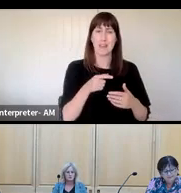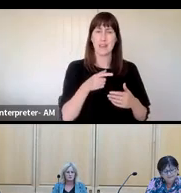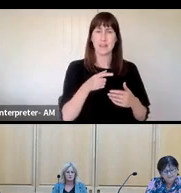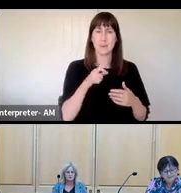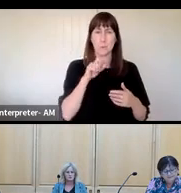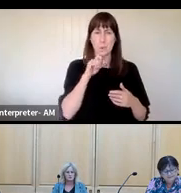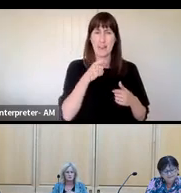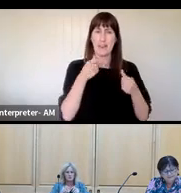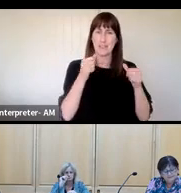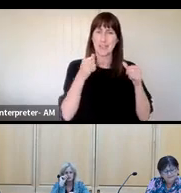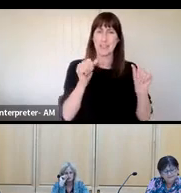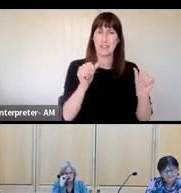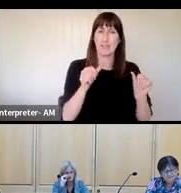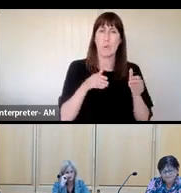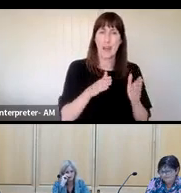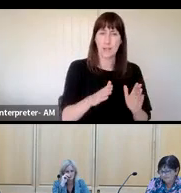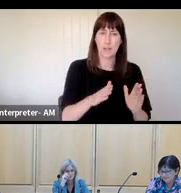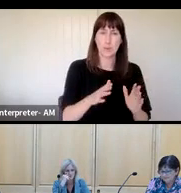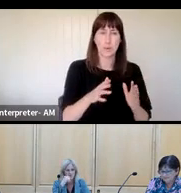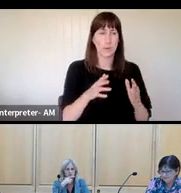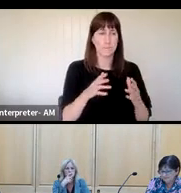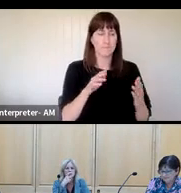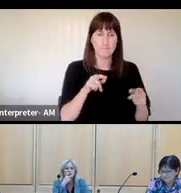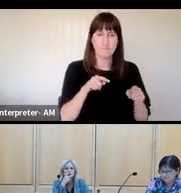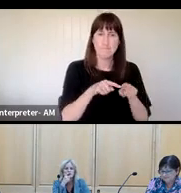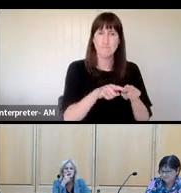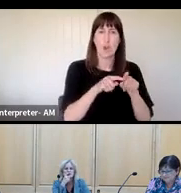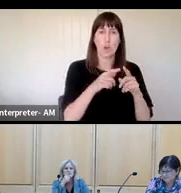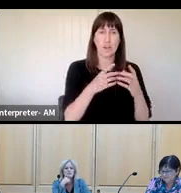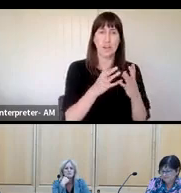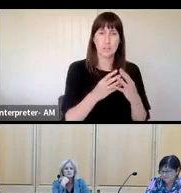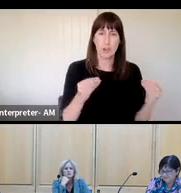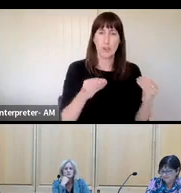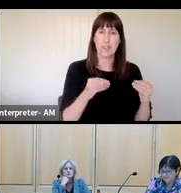identifying and addressing systemic issues.